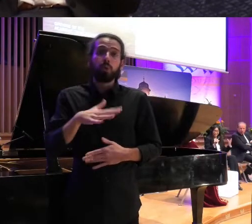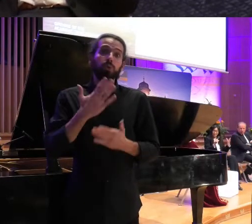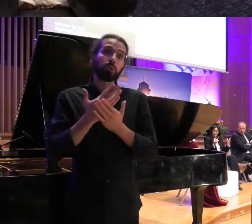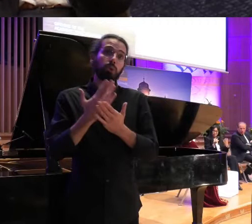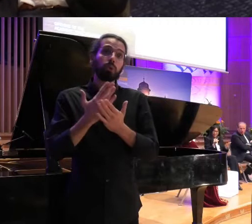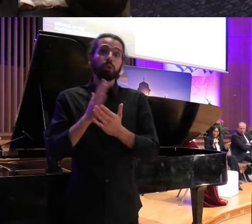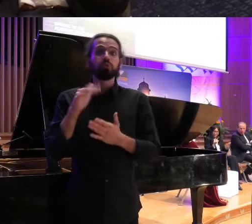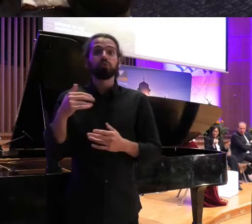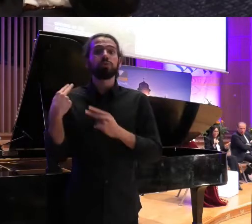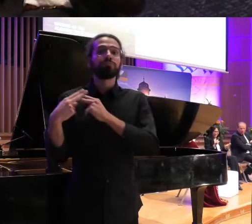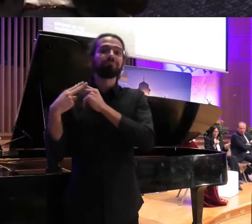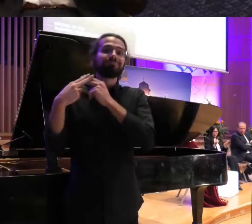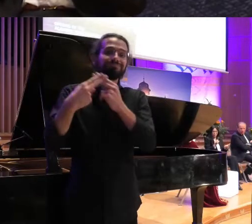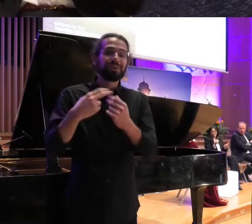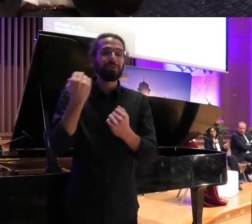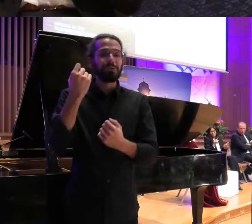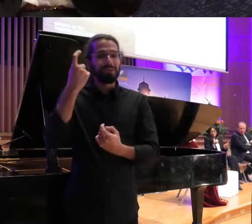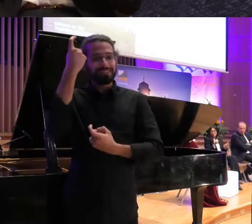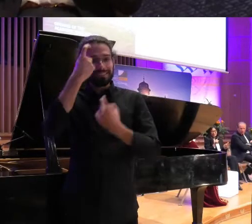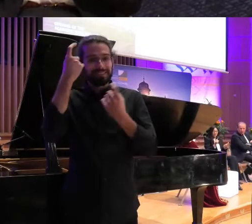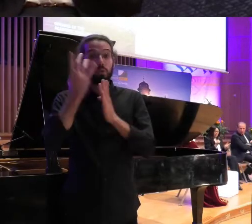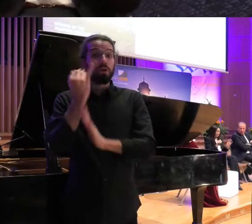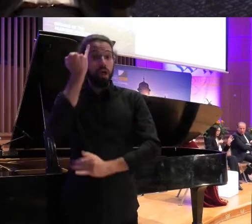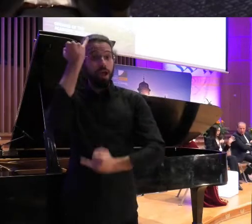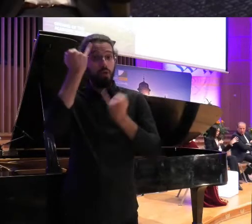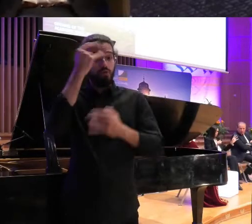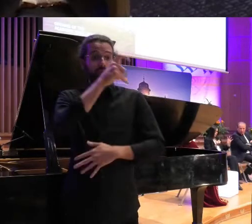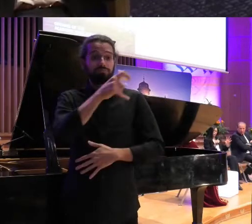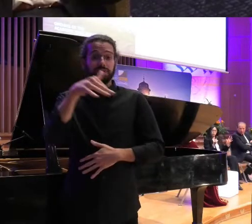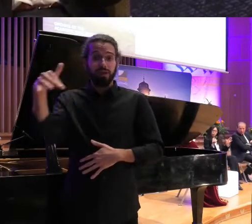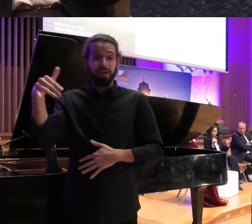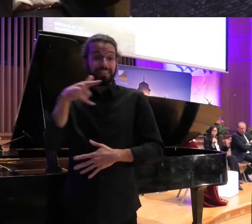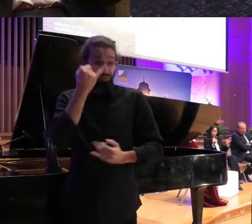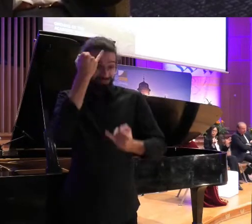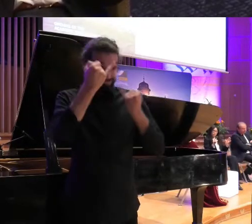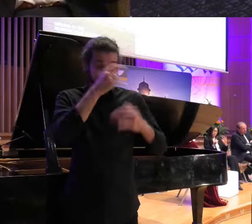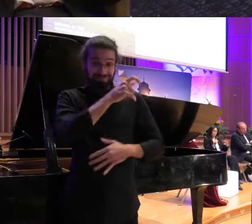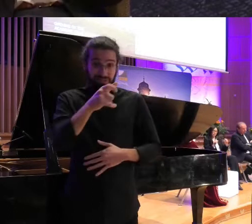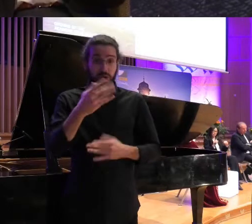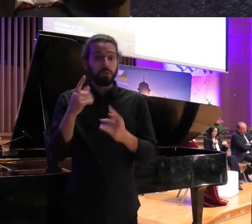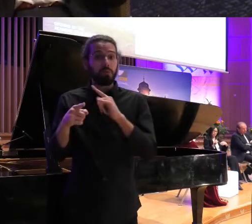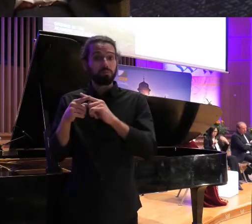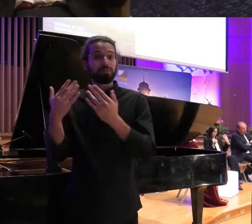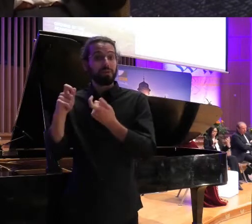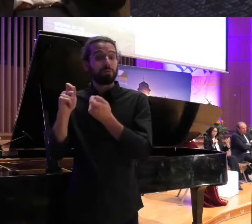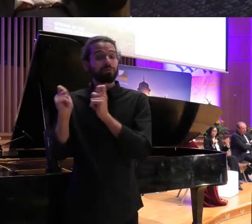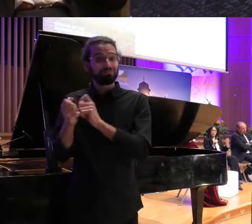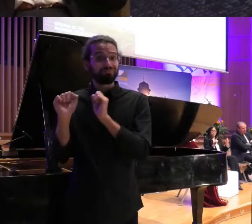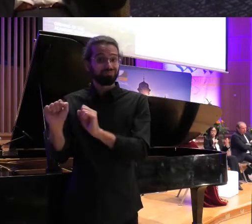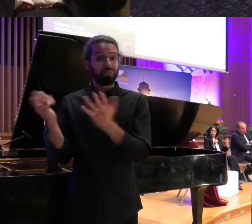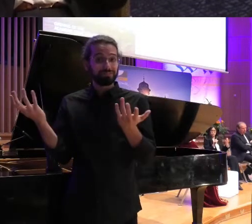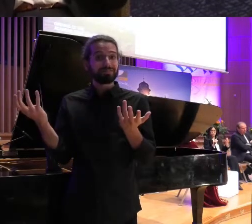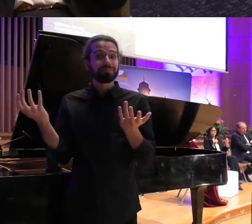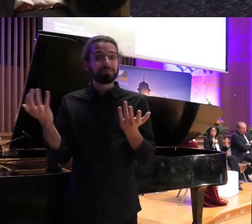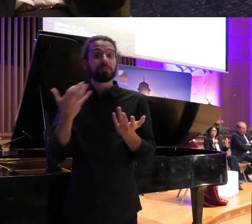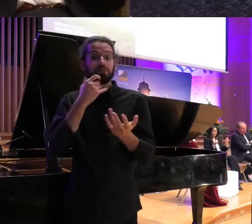of a country of thinkers and innovators. I think if you combine these two, Germany can make a great